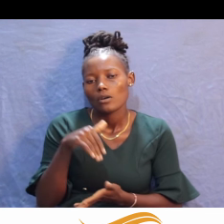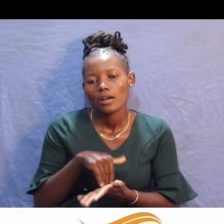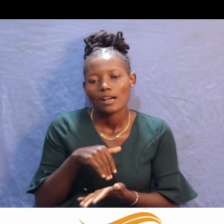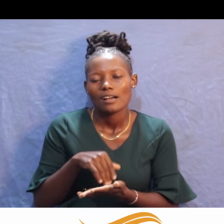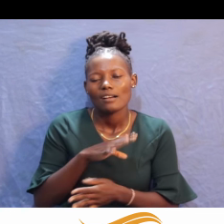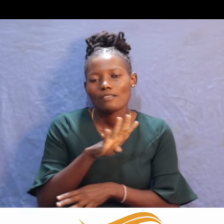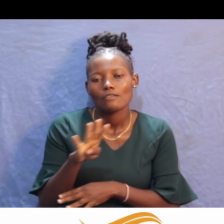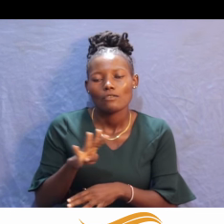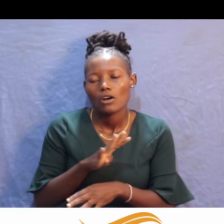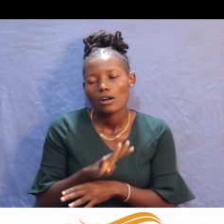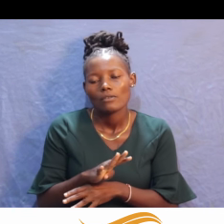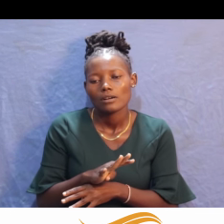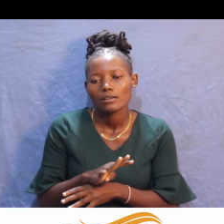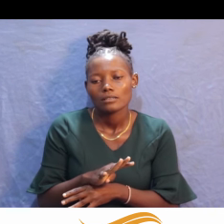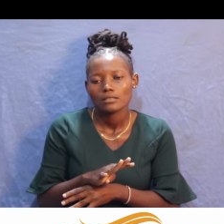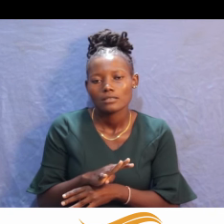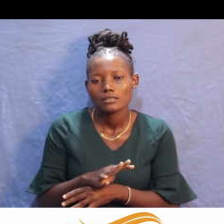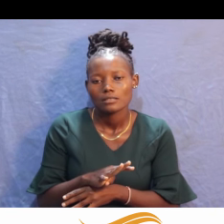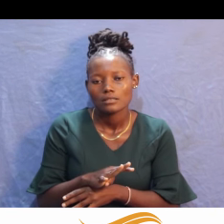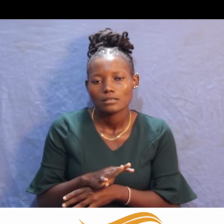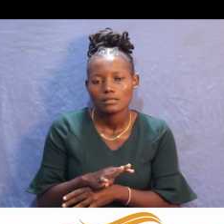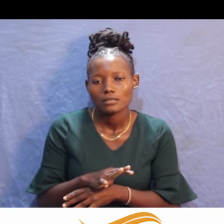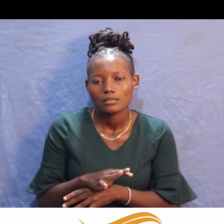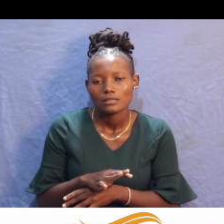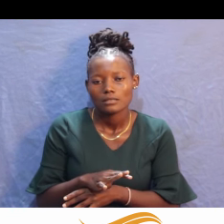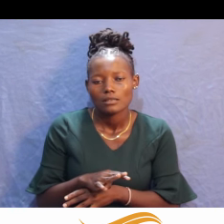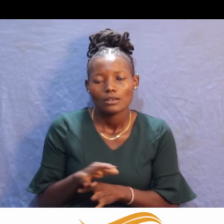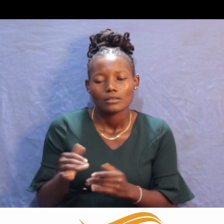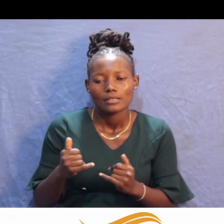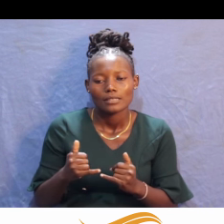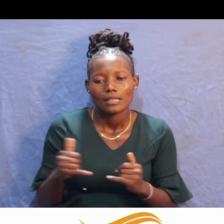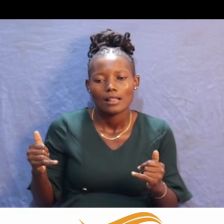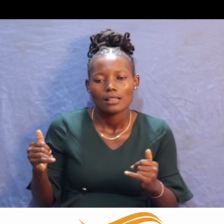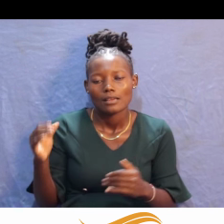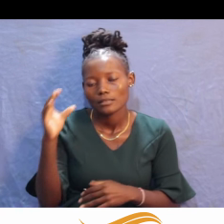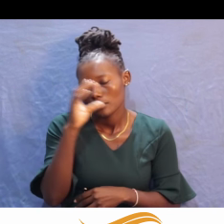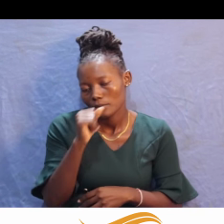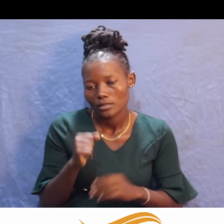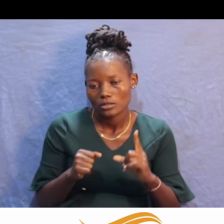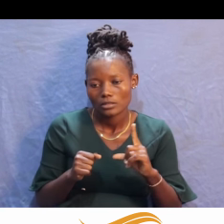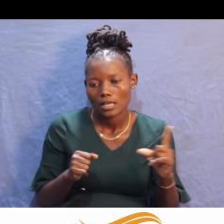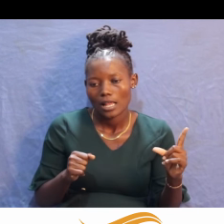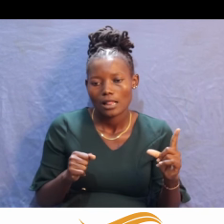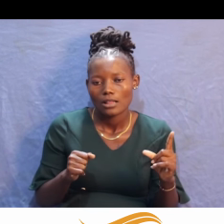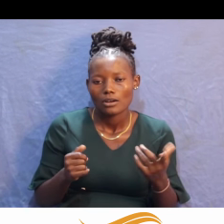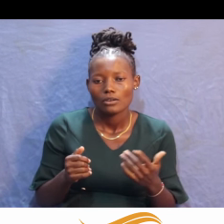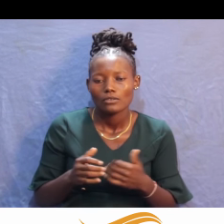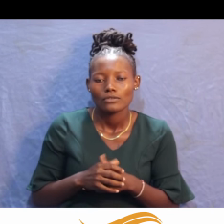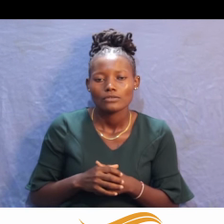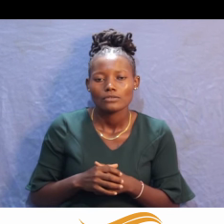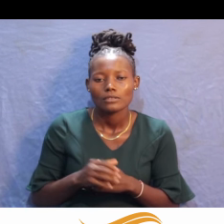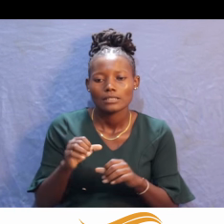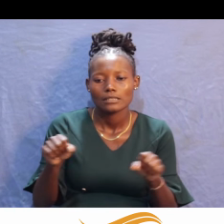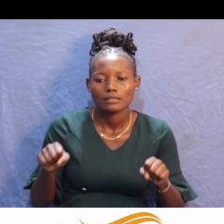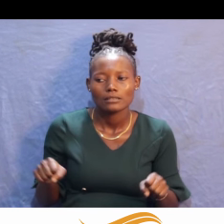force. And the bottom line on this one on the left is the adaptation. The cardiovascular system,